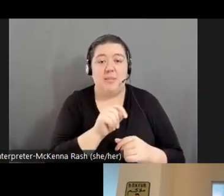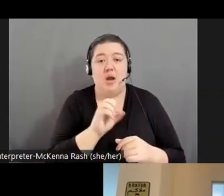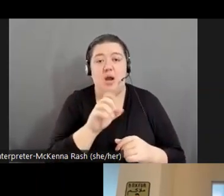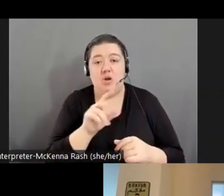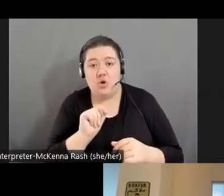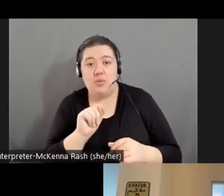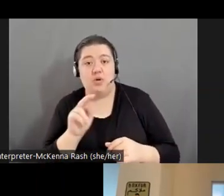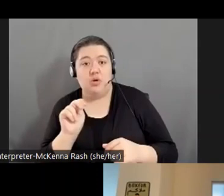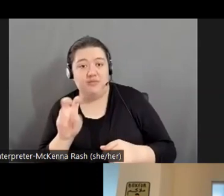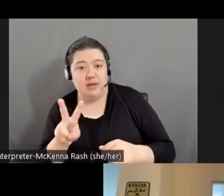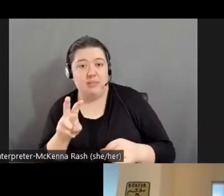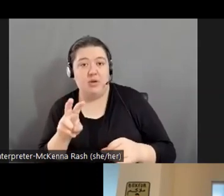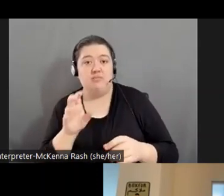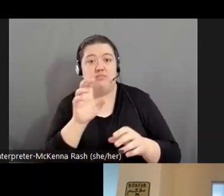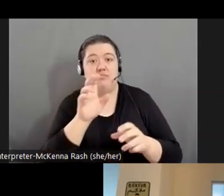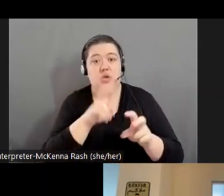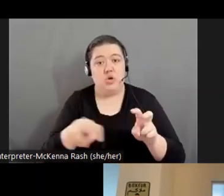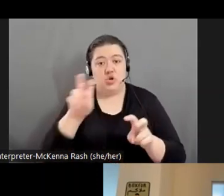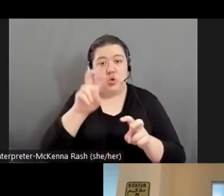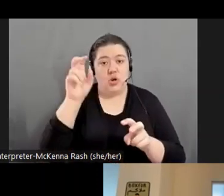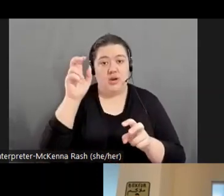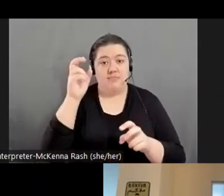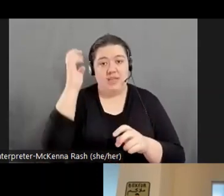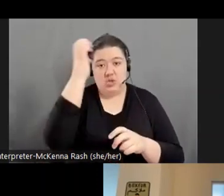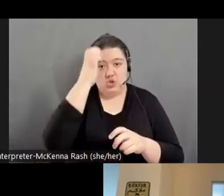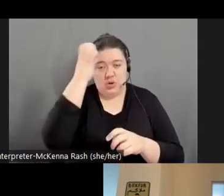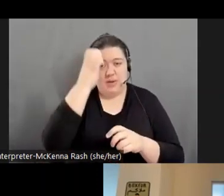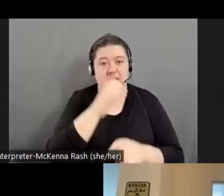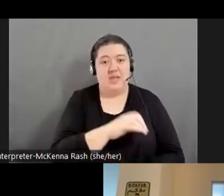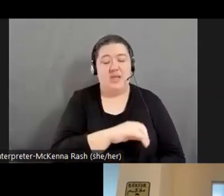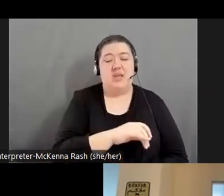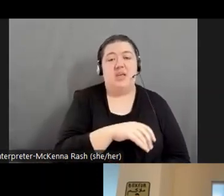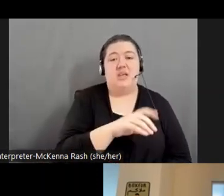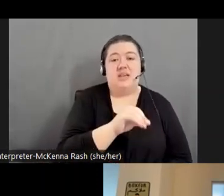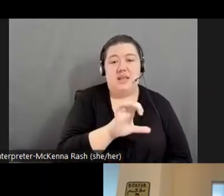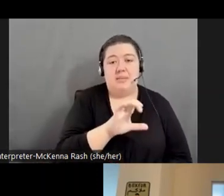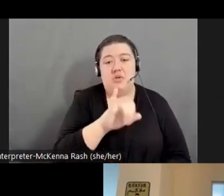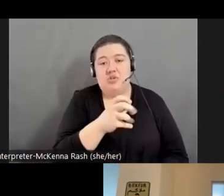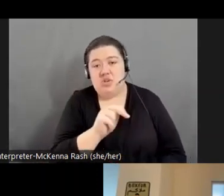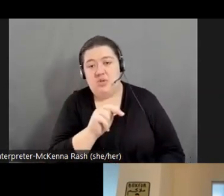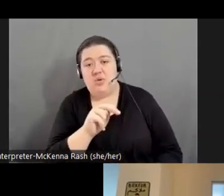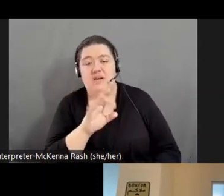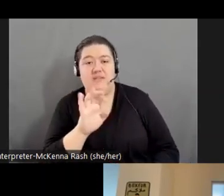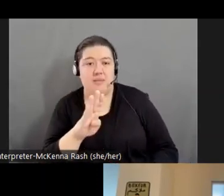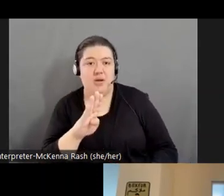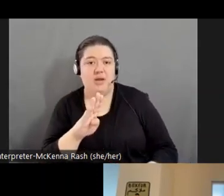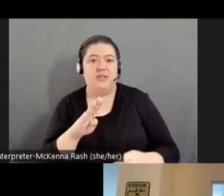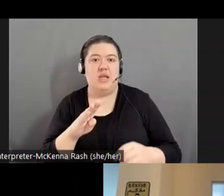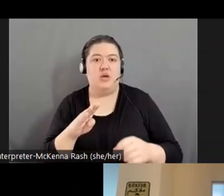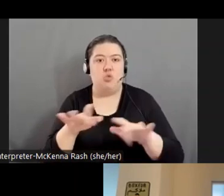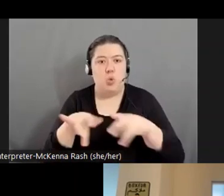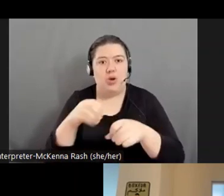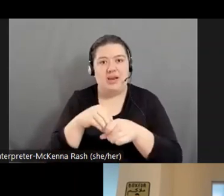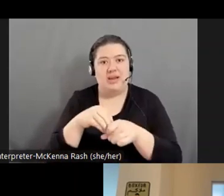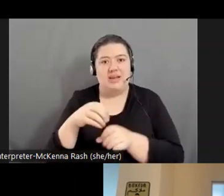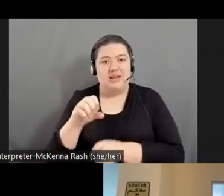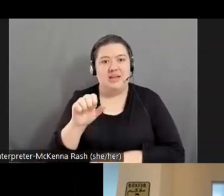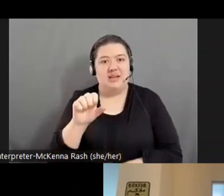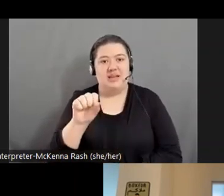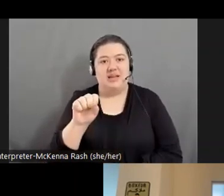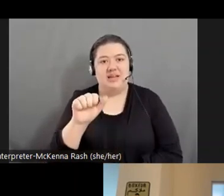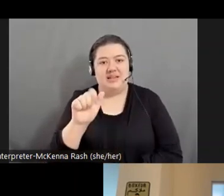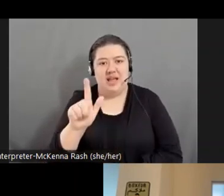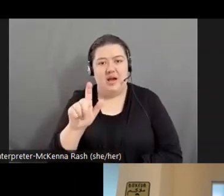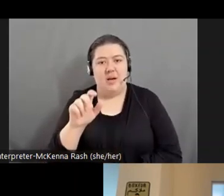Europe. December, January, February, they're recording in Sao Paulo. March, they're